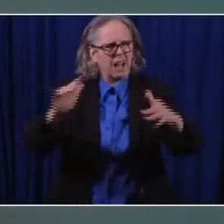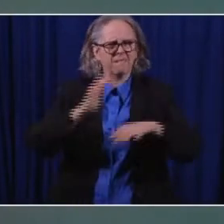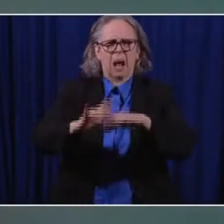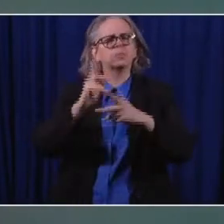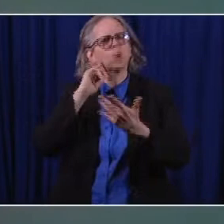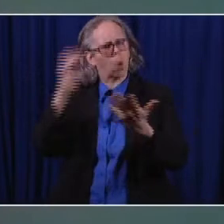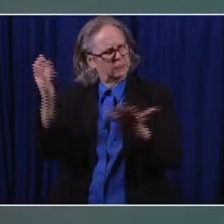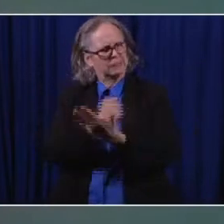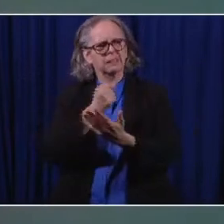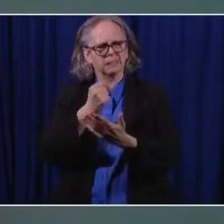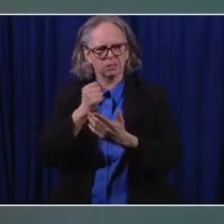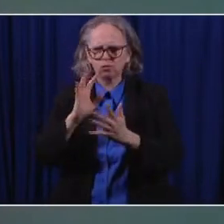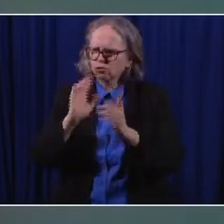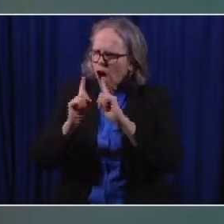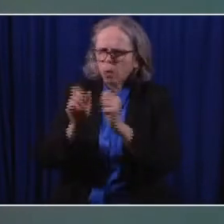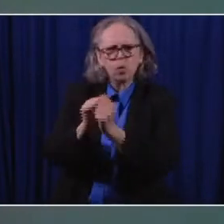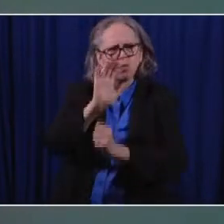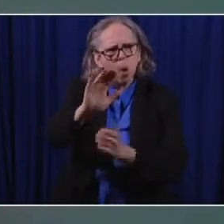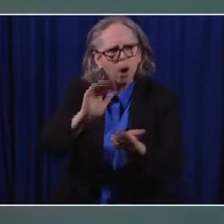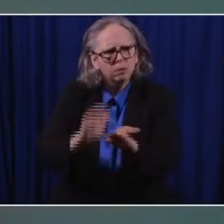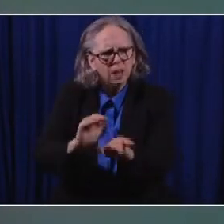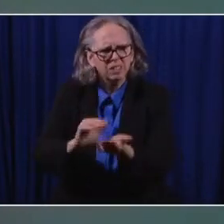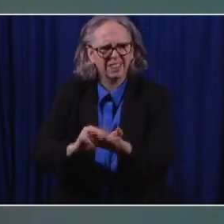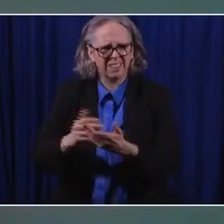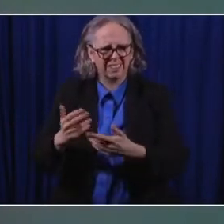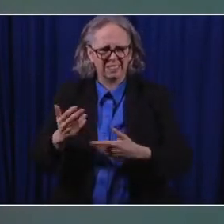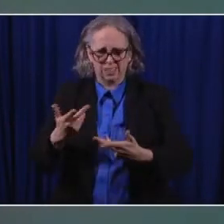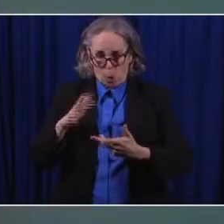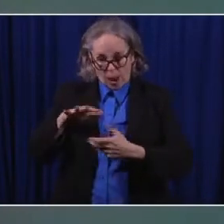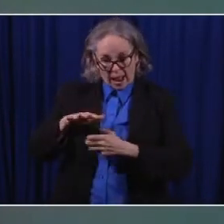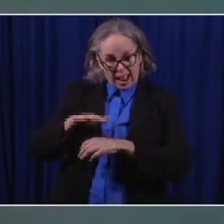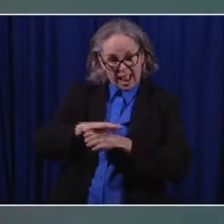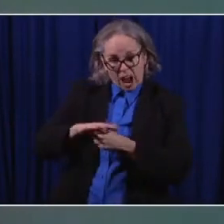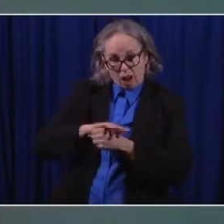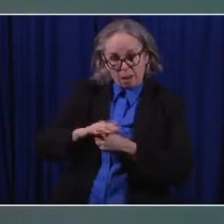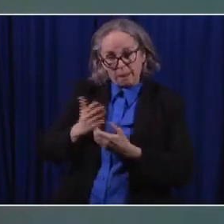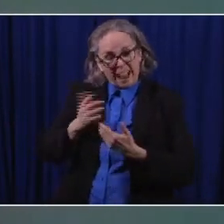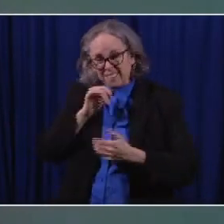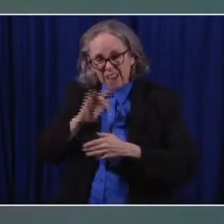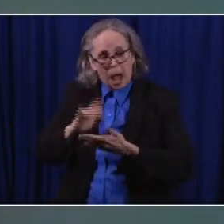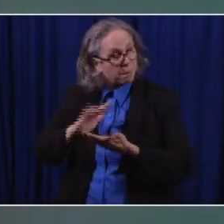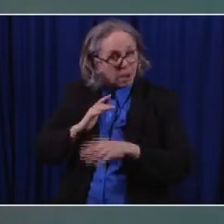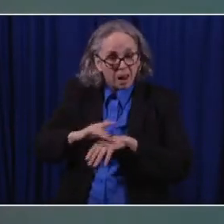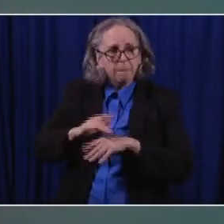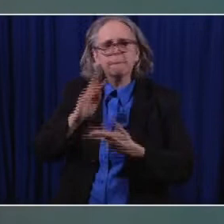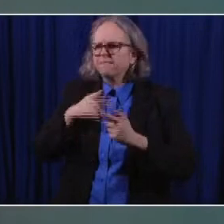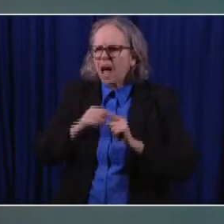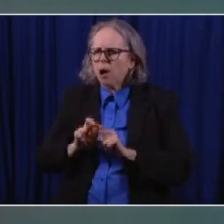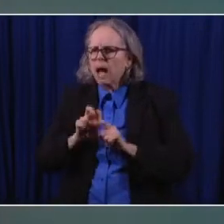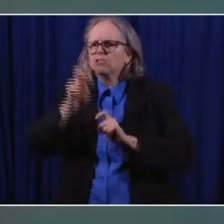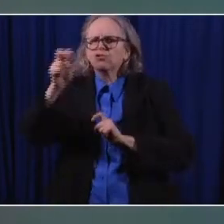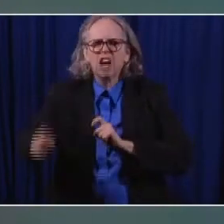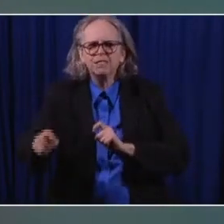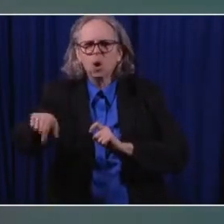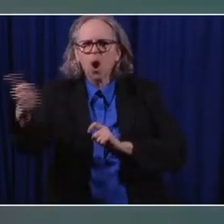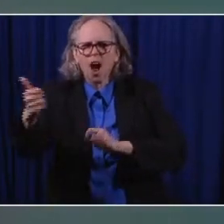directly where you are, but certainly likely somewhere close. And it's an infusion. It takes about an hour.